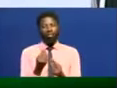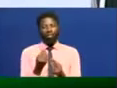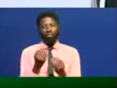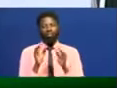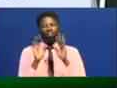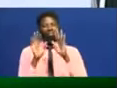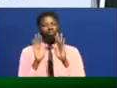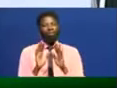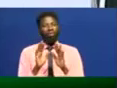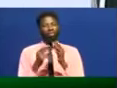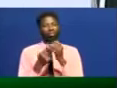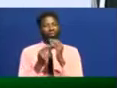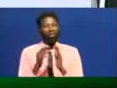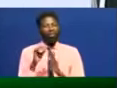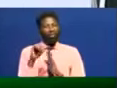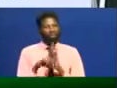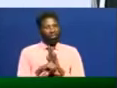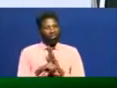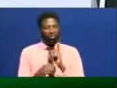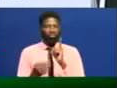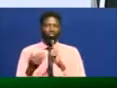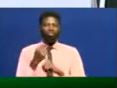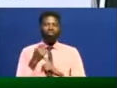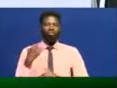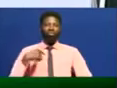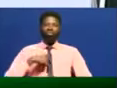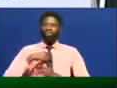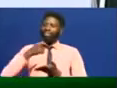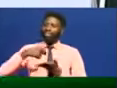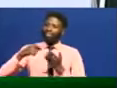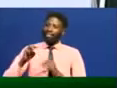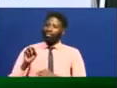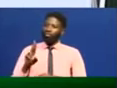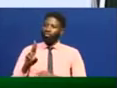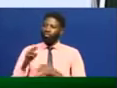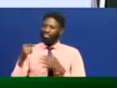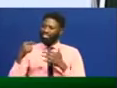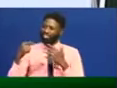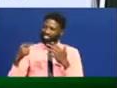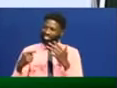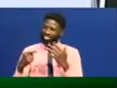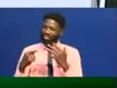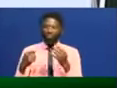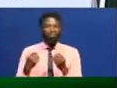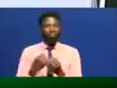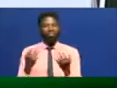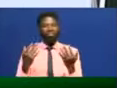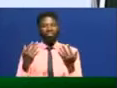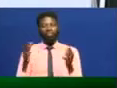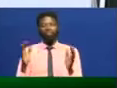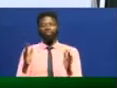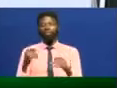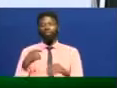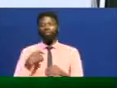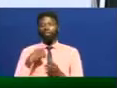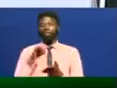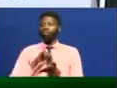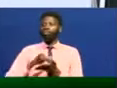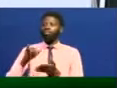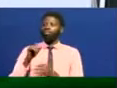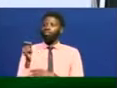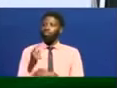partnerships. We have signed a number of MOUs. I was in New York in